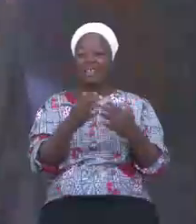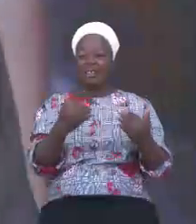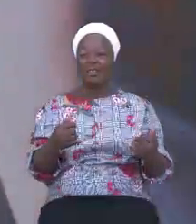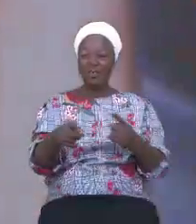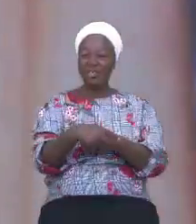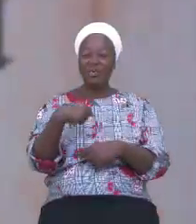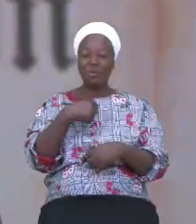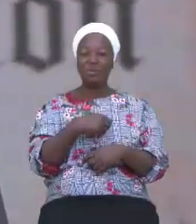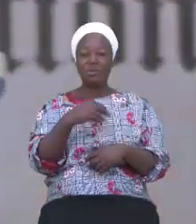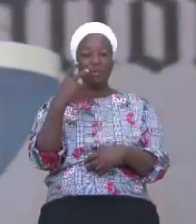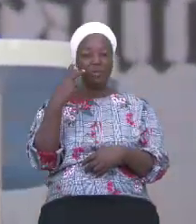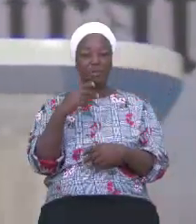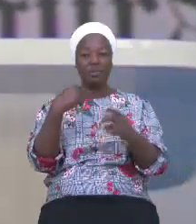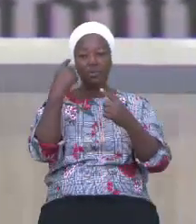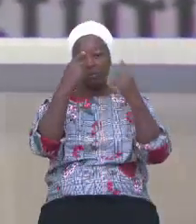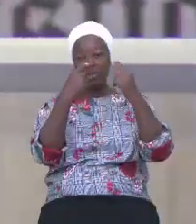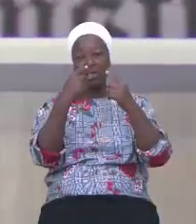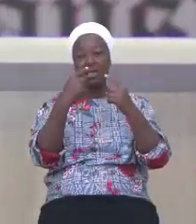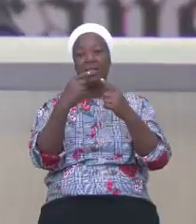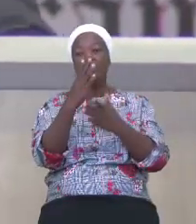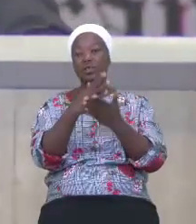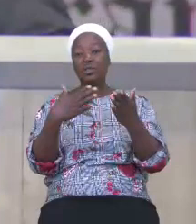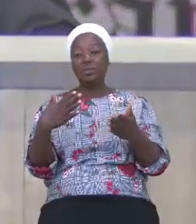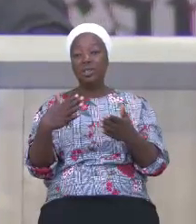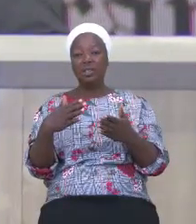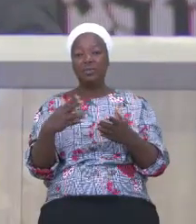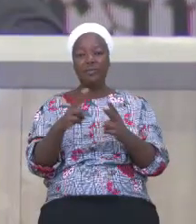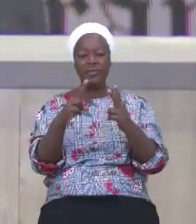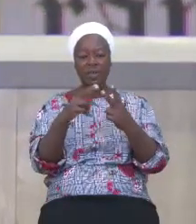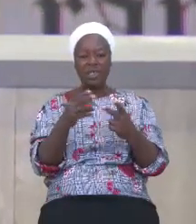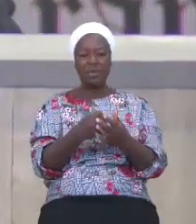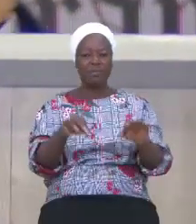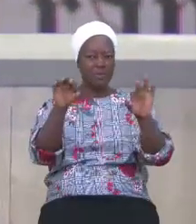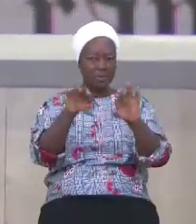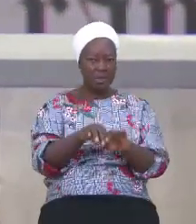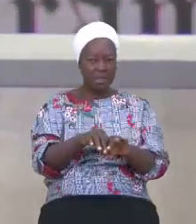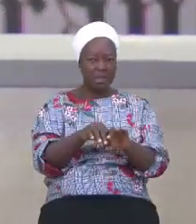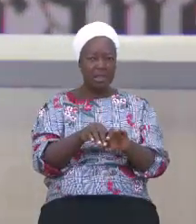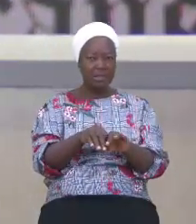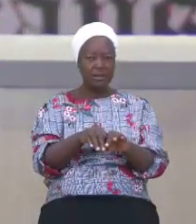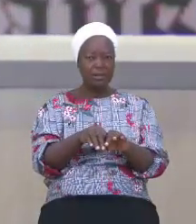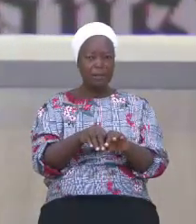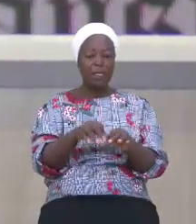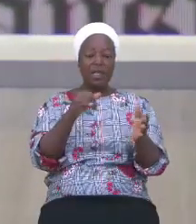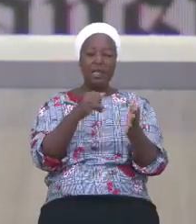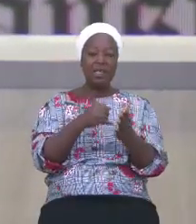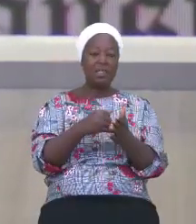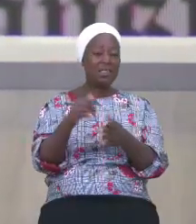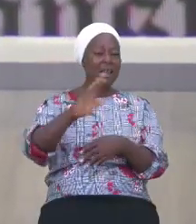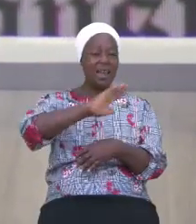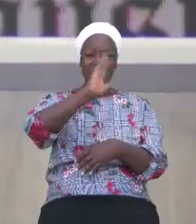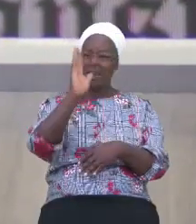are considering something unique. It never happened